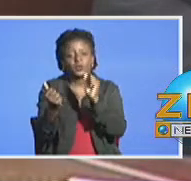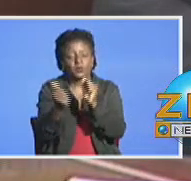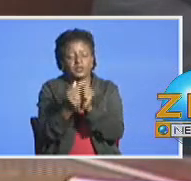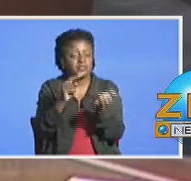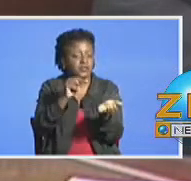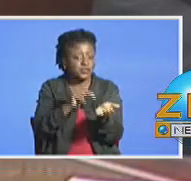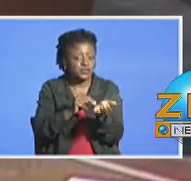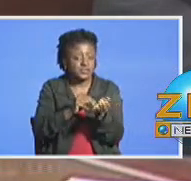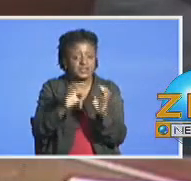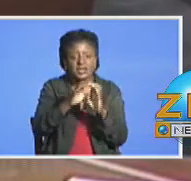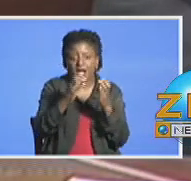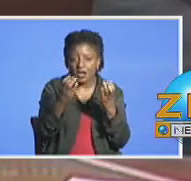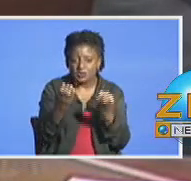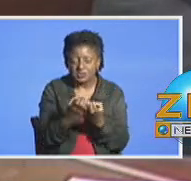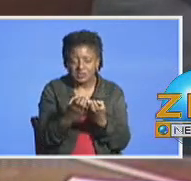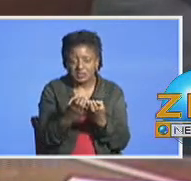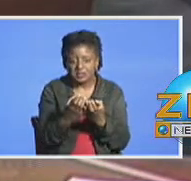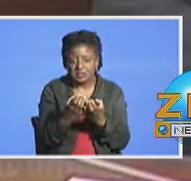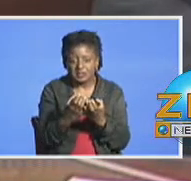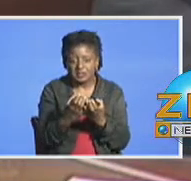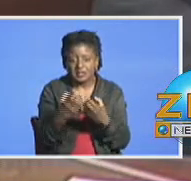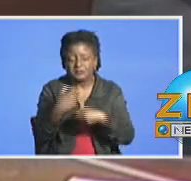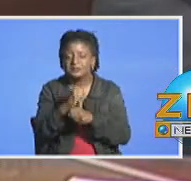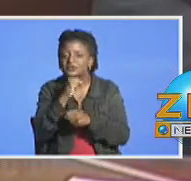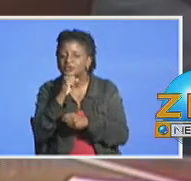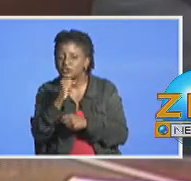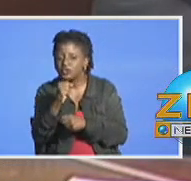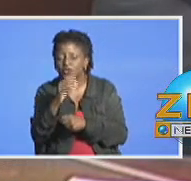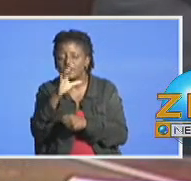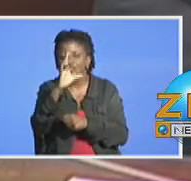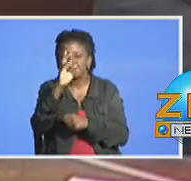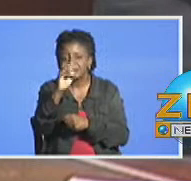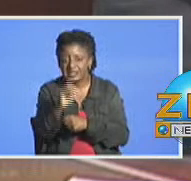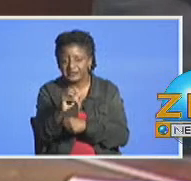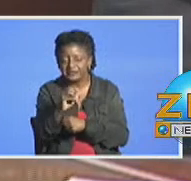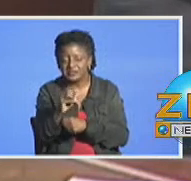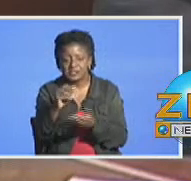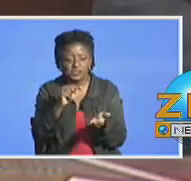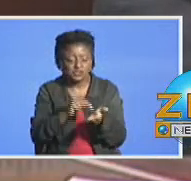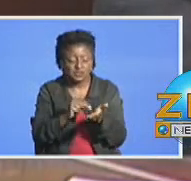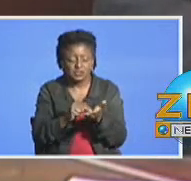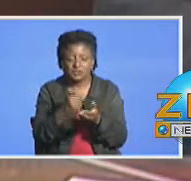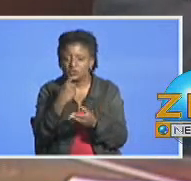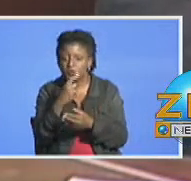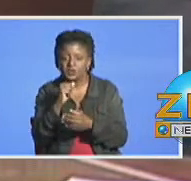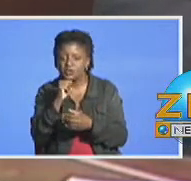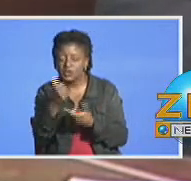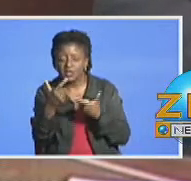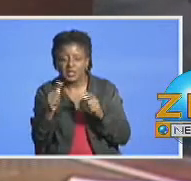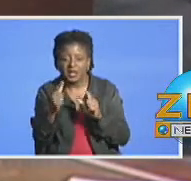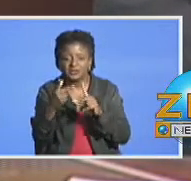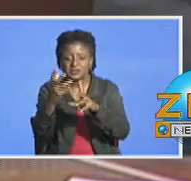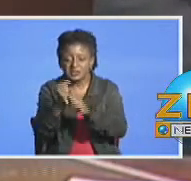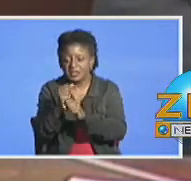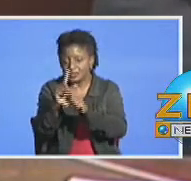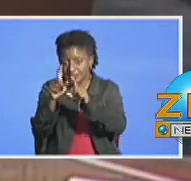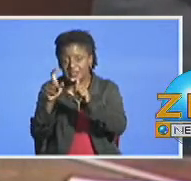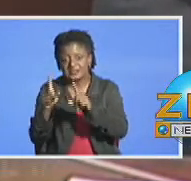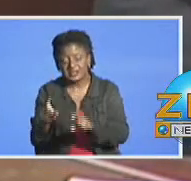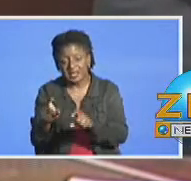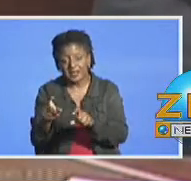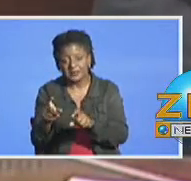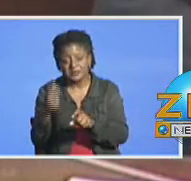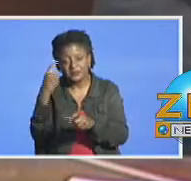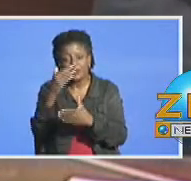Council and saw to it that 70 nurses who had not been allowed to take their exam